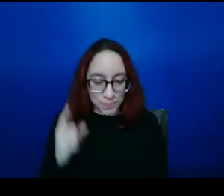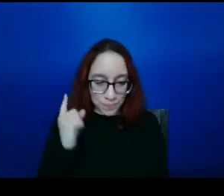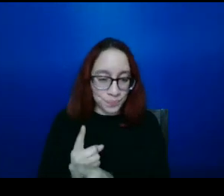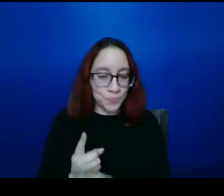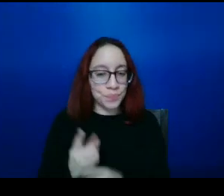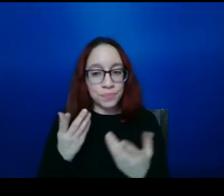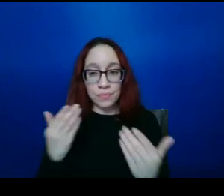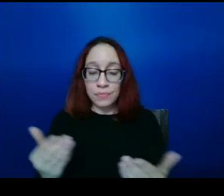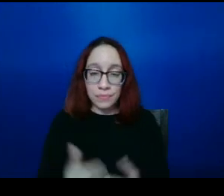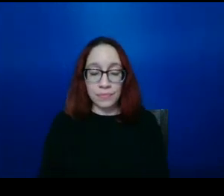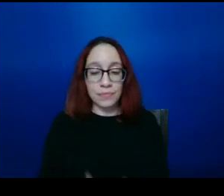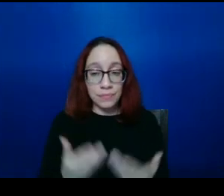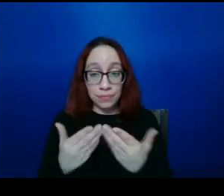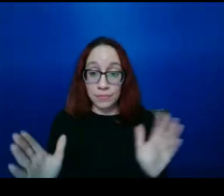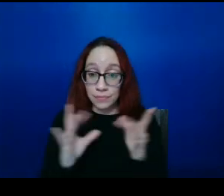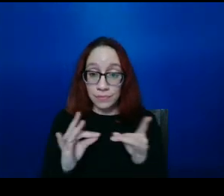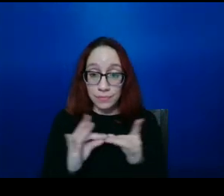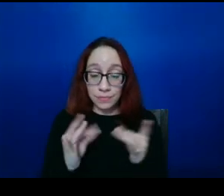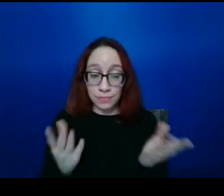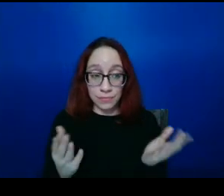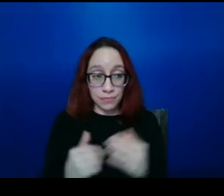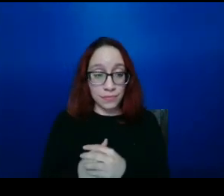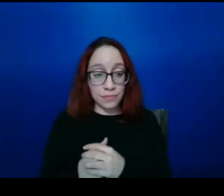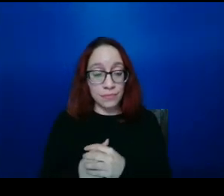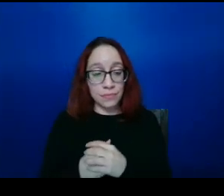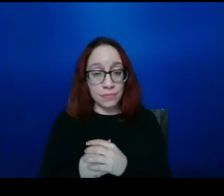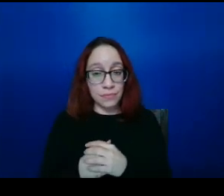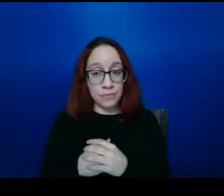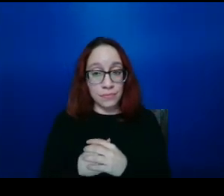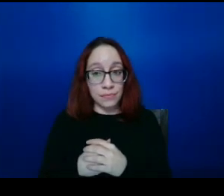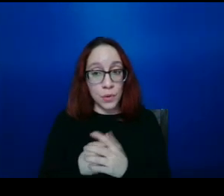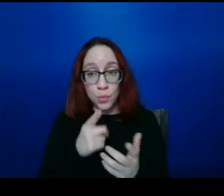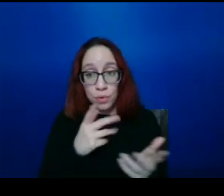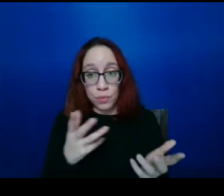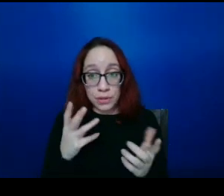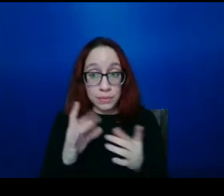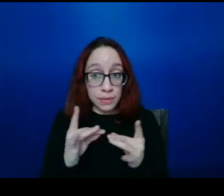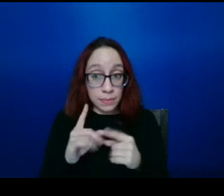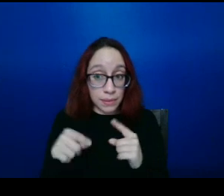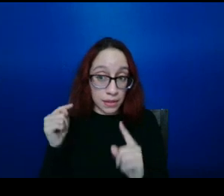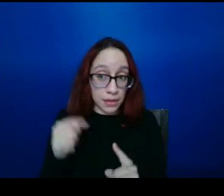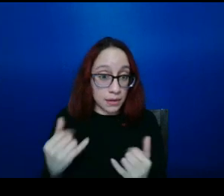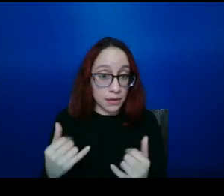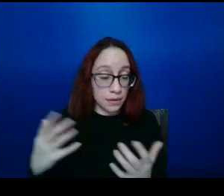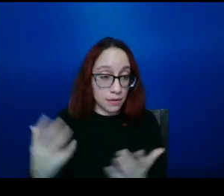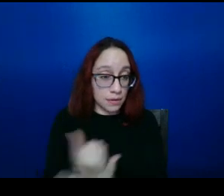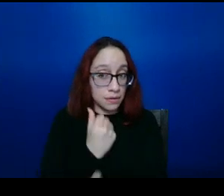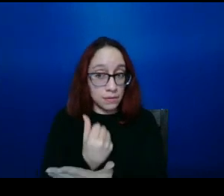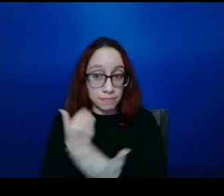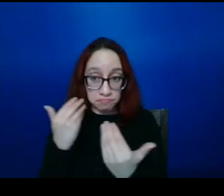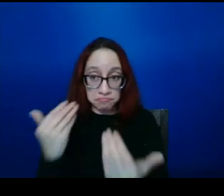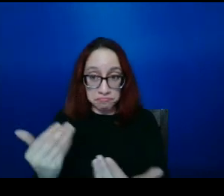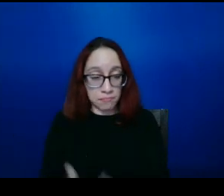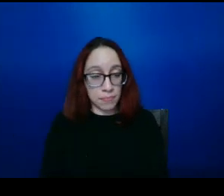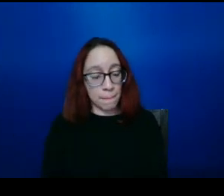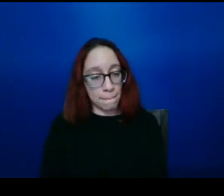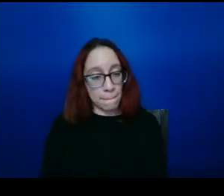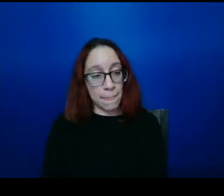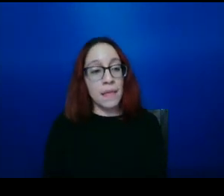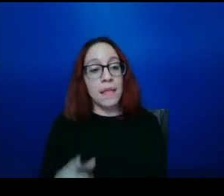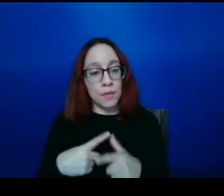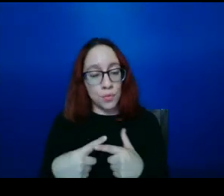Let's proceed now to public comment. We now have a motion and a second. Is there anyone who would like to speak on this item? Now's the time to approach the podium, after which